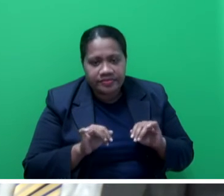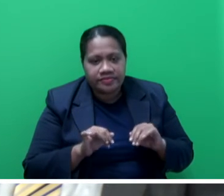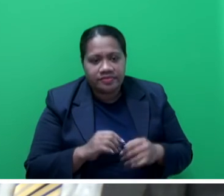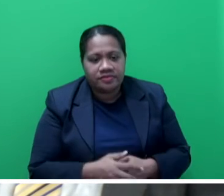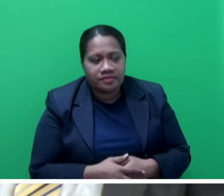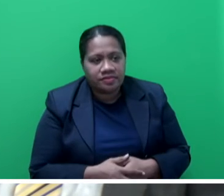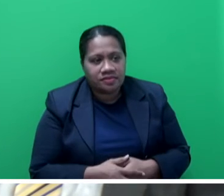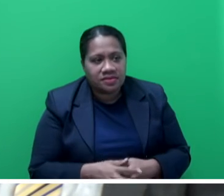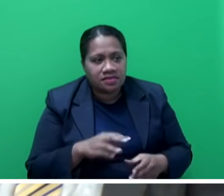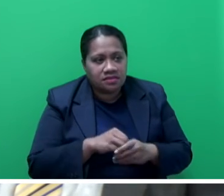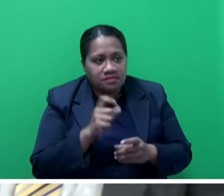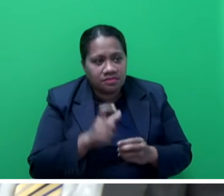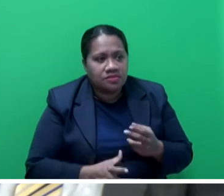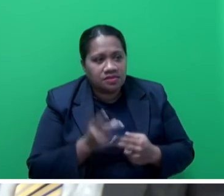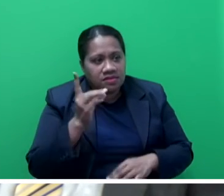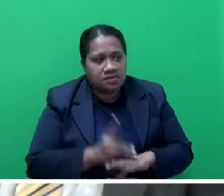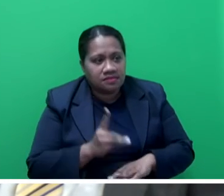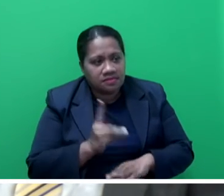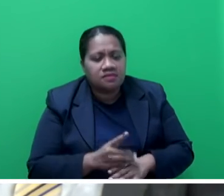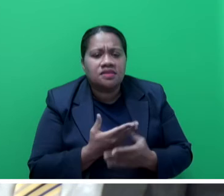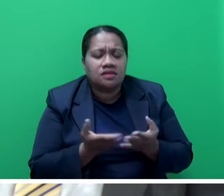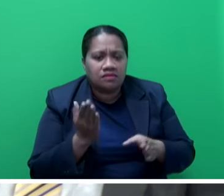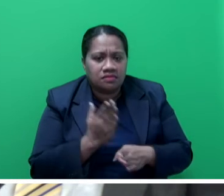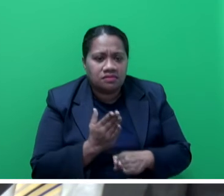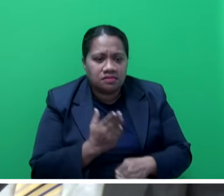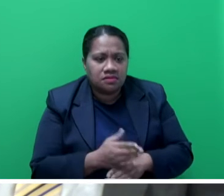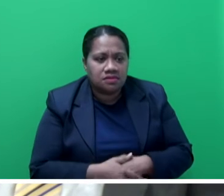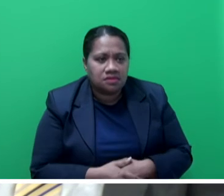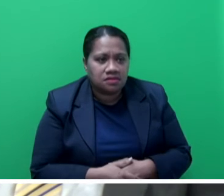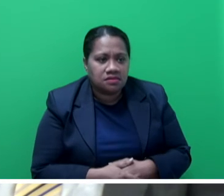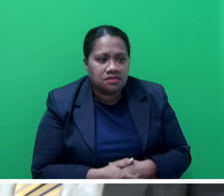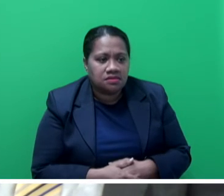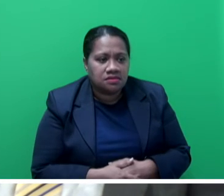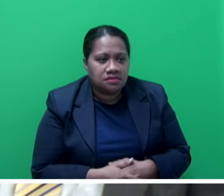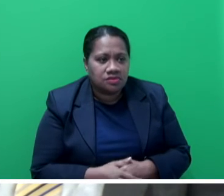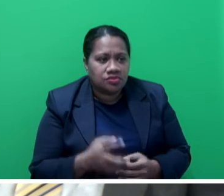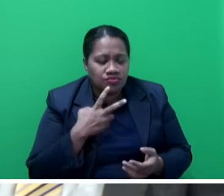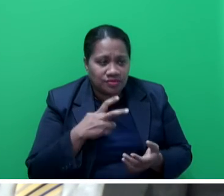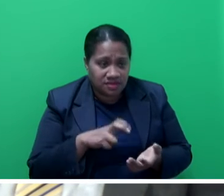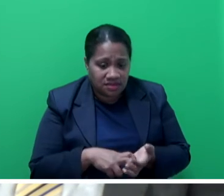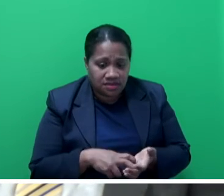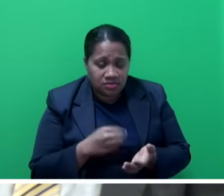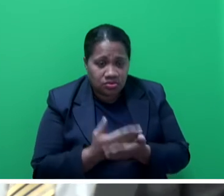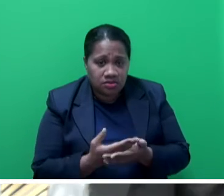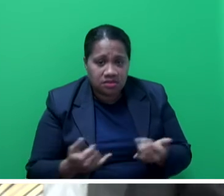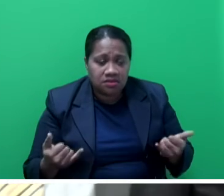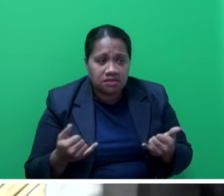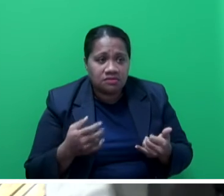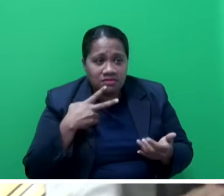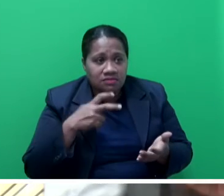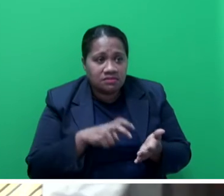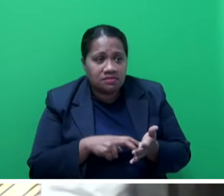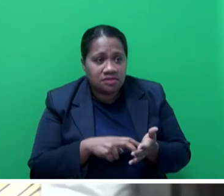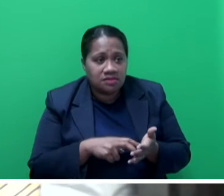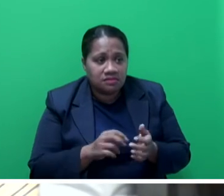including persons with disability. Honourable Speaker, how it works. When you register onto the online registration platform, it does ask you if you have